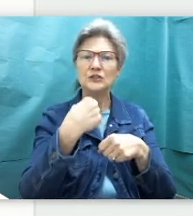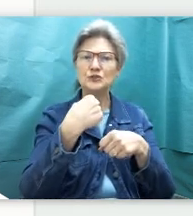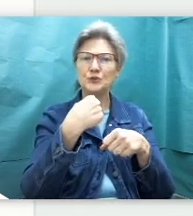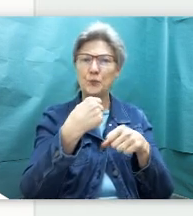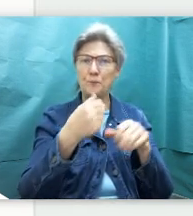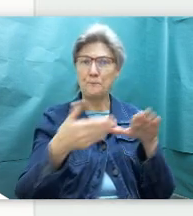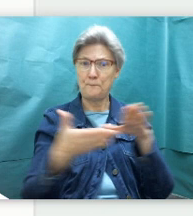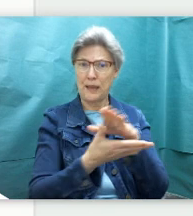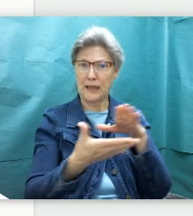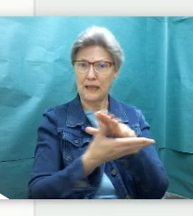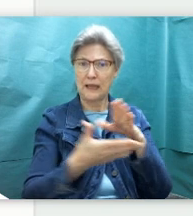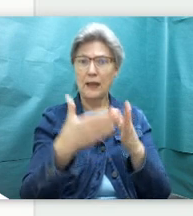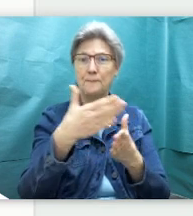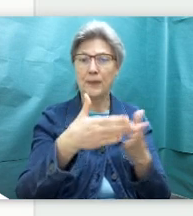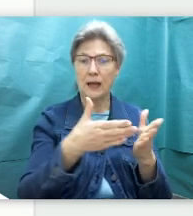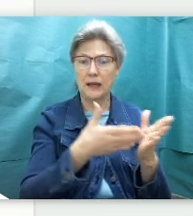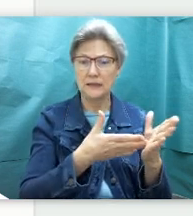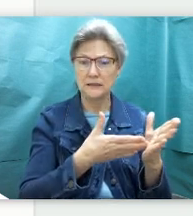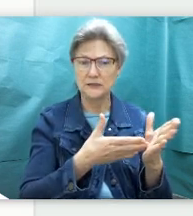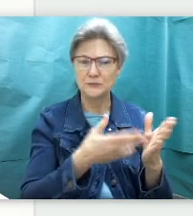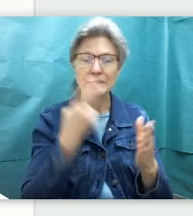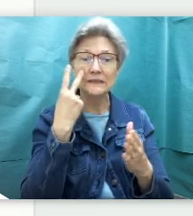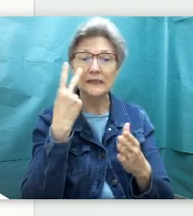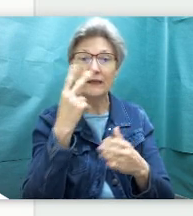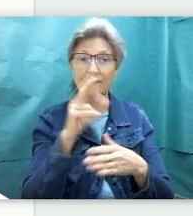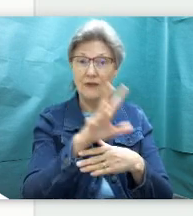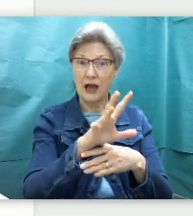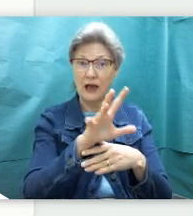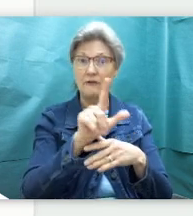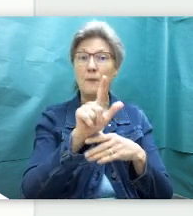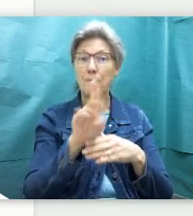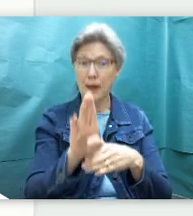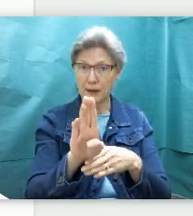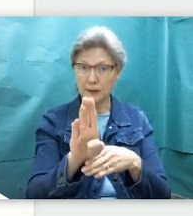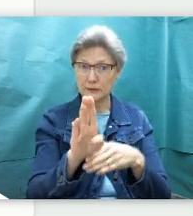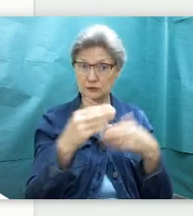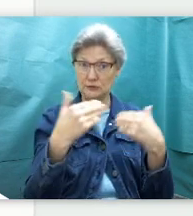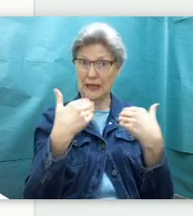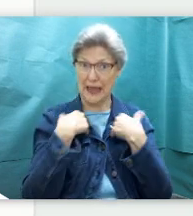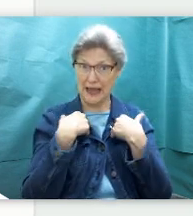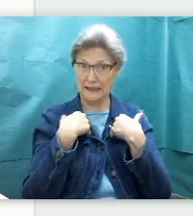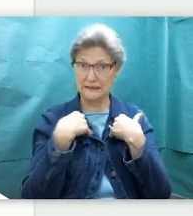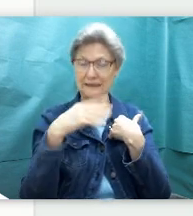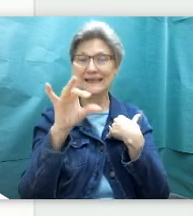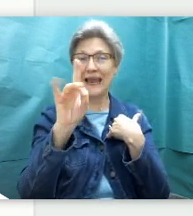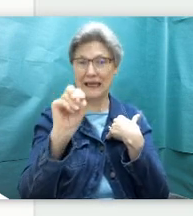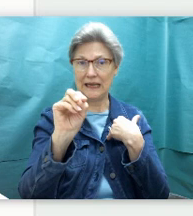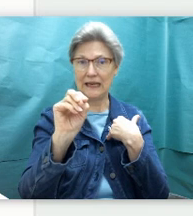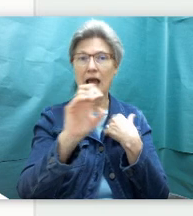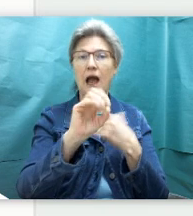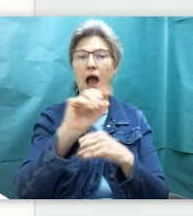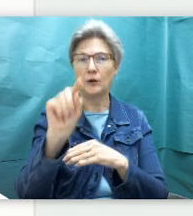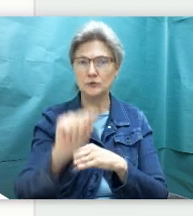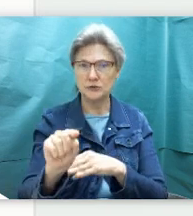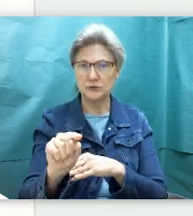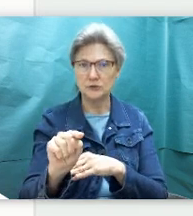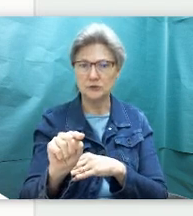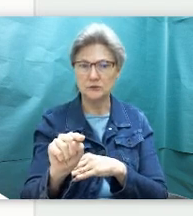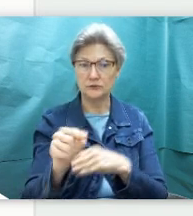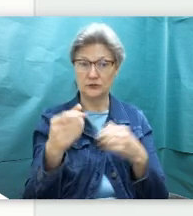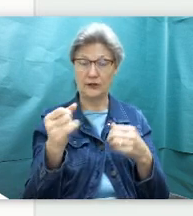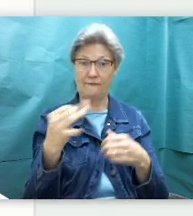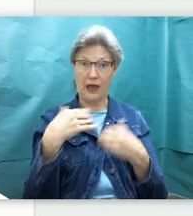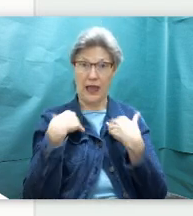here that 5 pounds, which she has, is 80 ounces. So if I